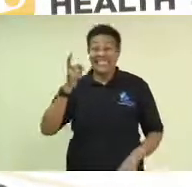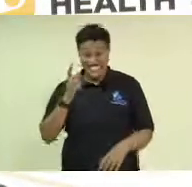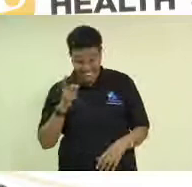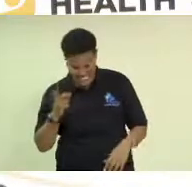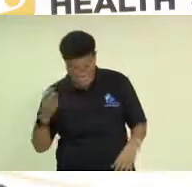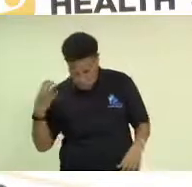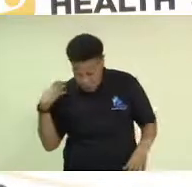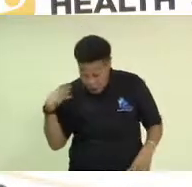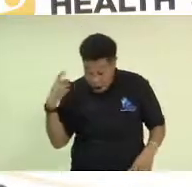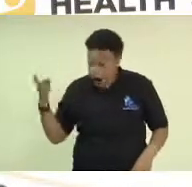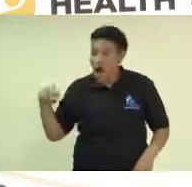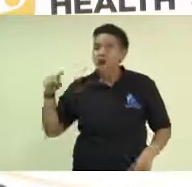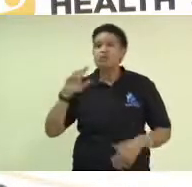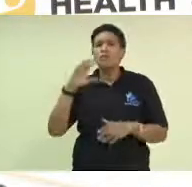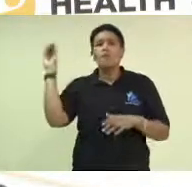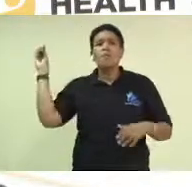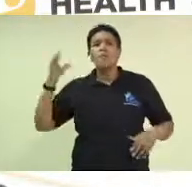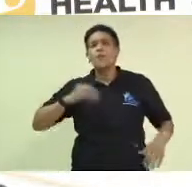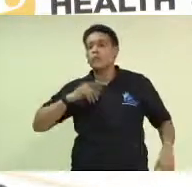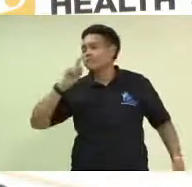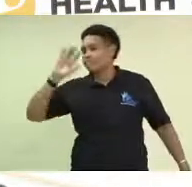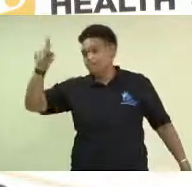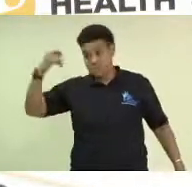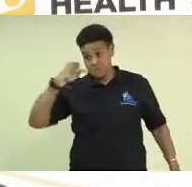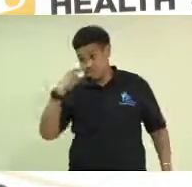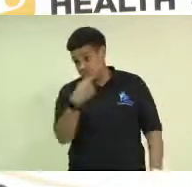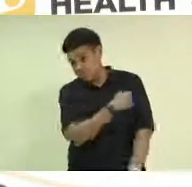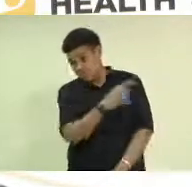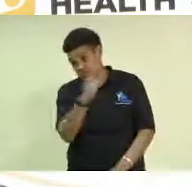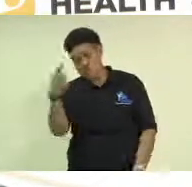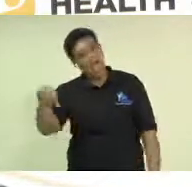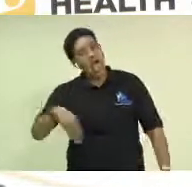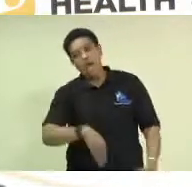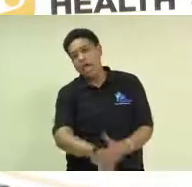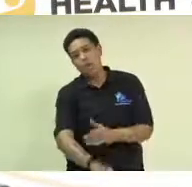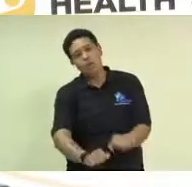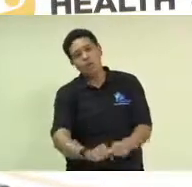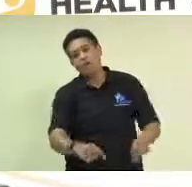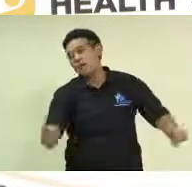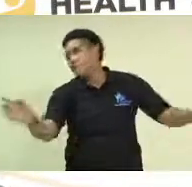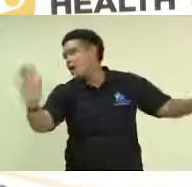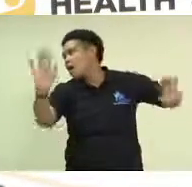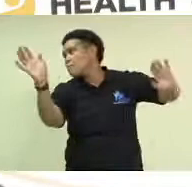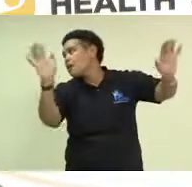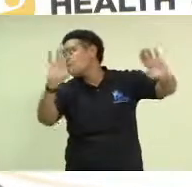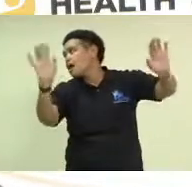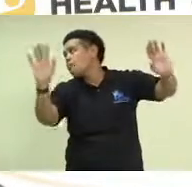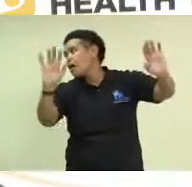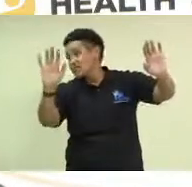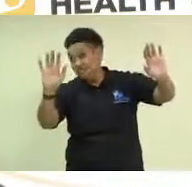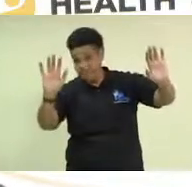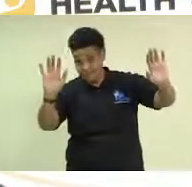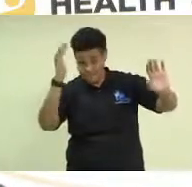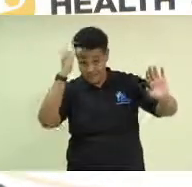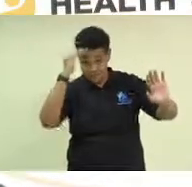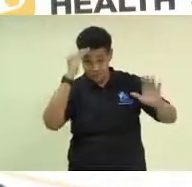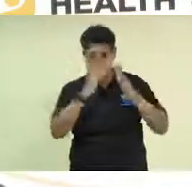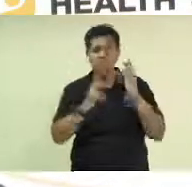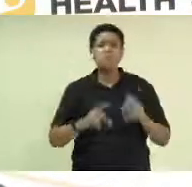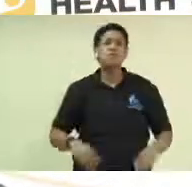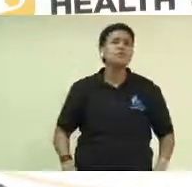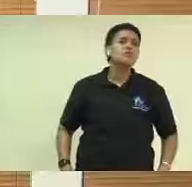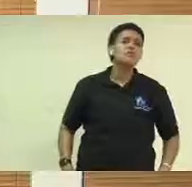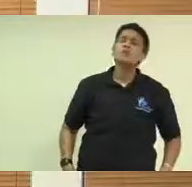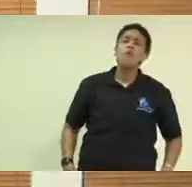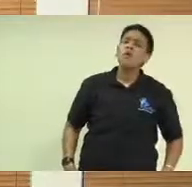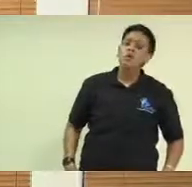employers taking positions. Now, I know there are different views on this, but the reality is that we operate